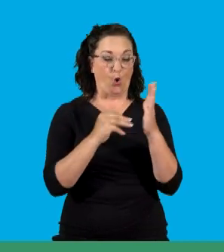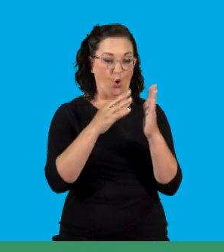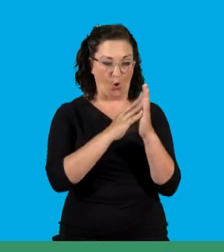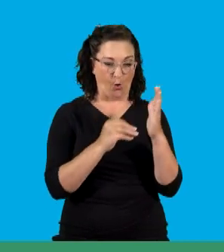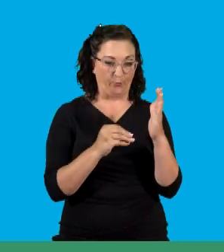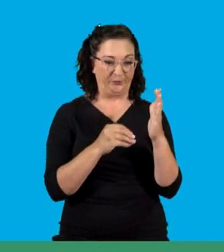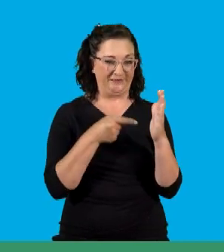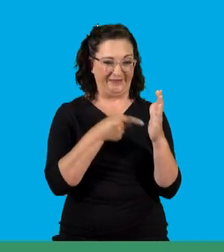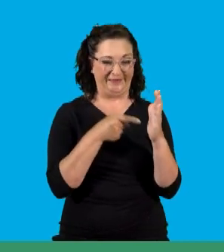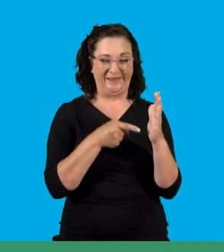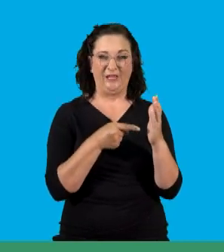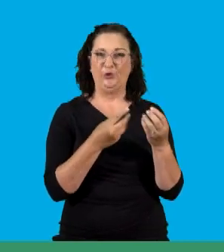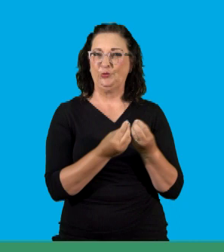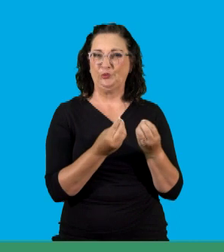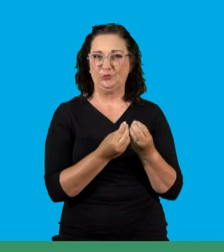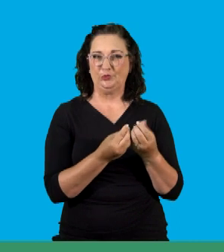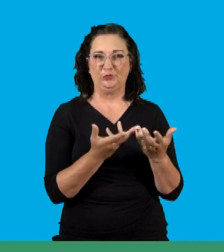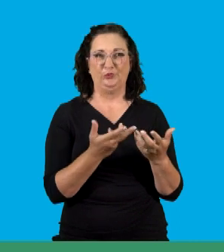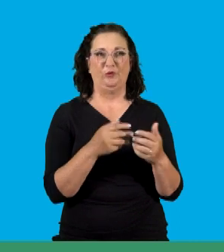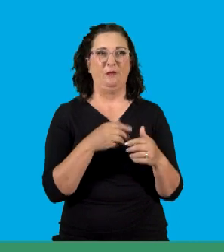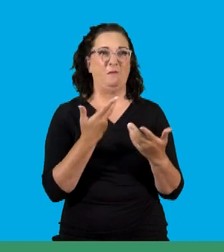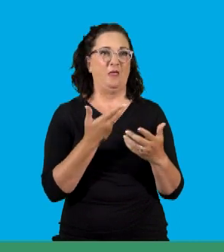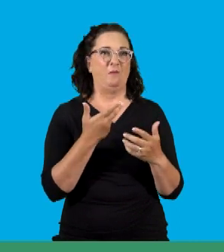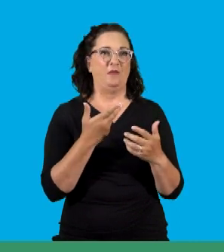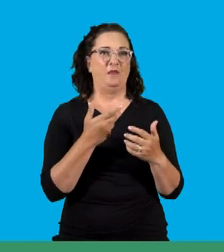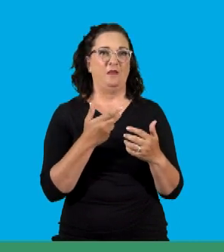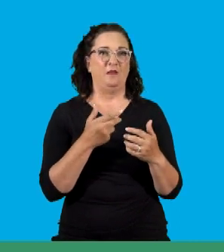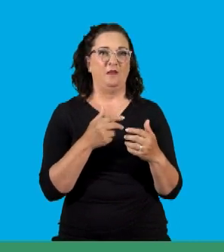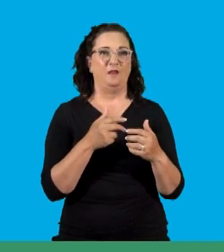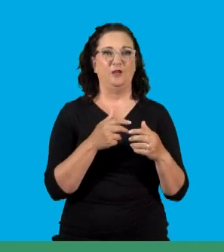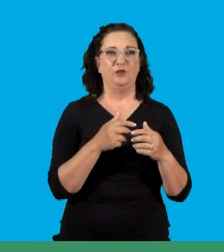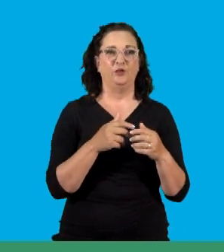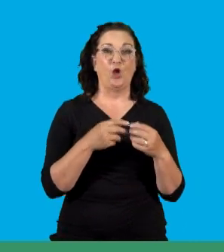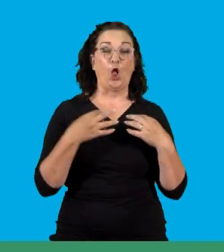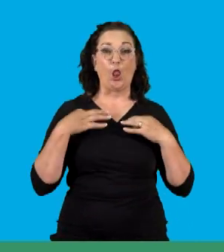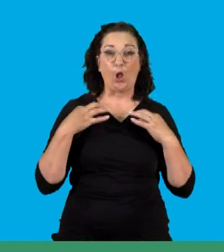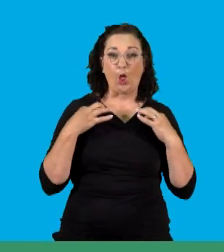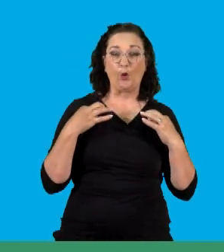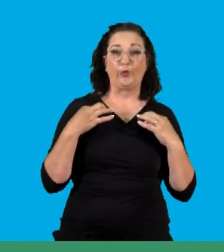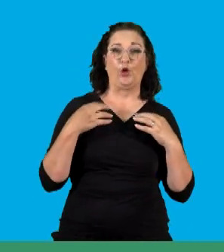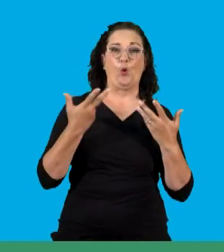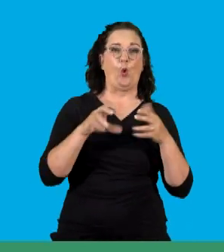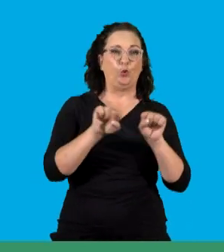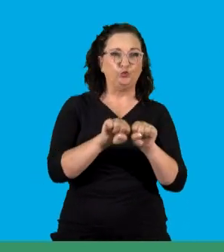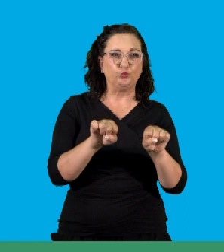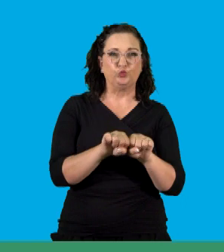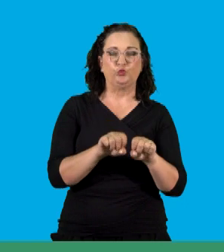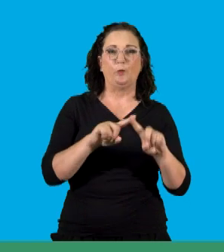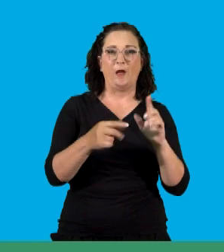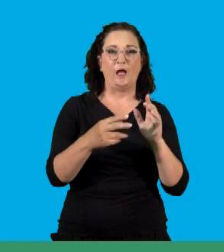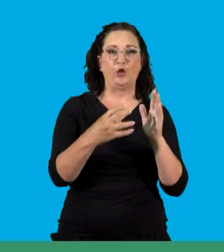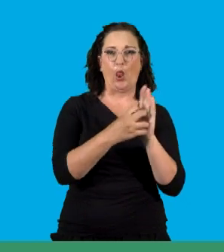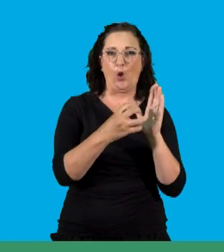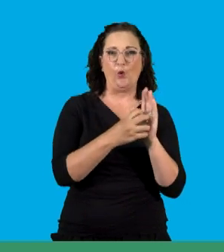or imitations of genuine goods such as clothing or shoes that are marked with a fake logo or